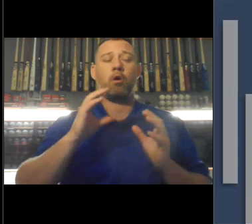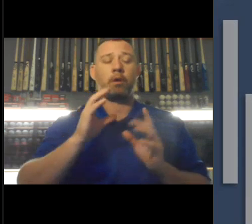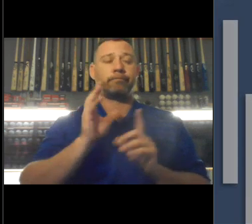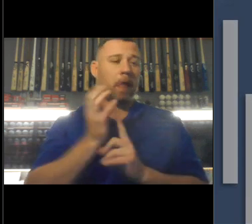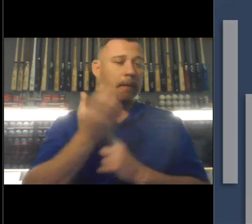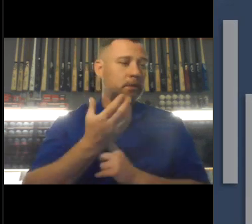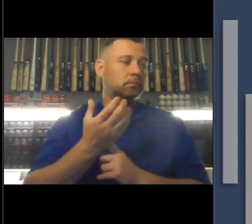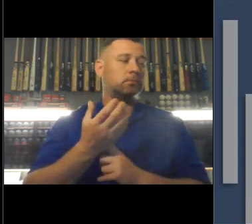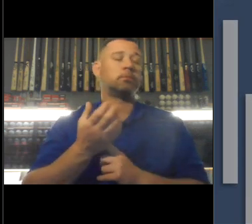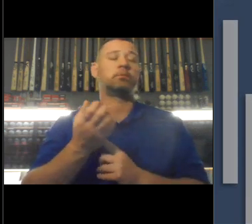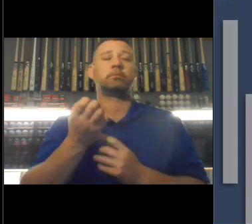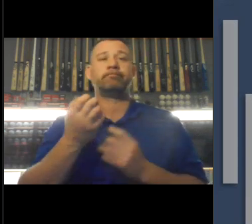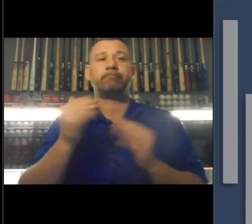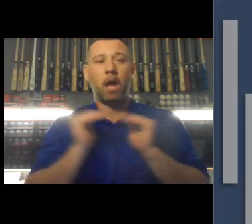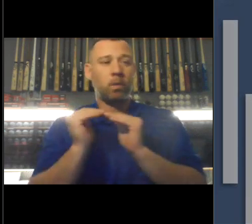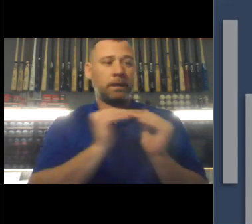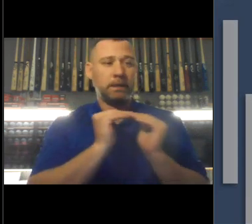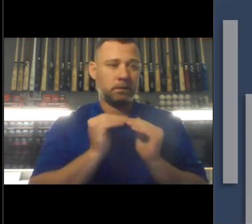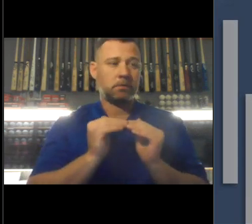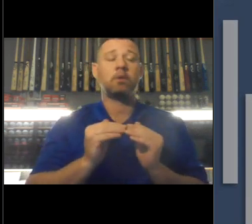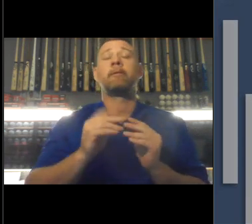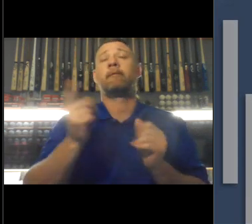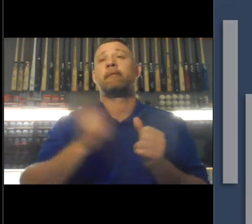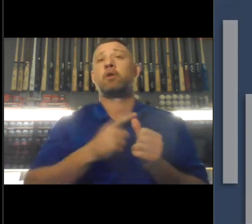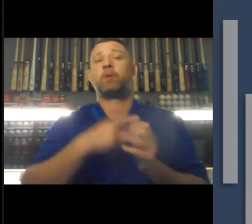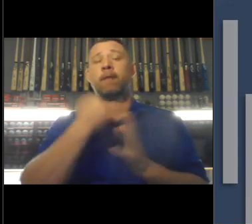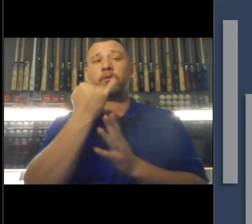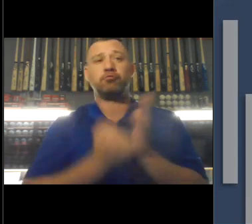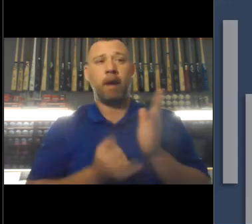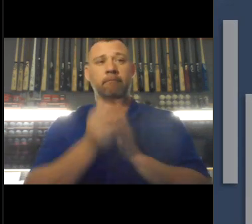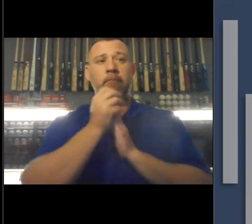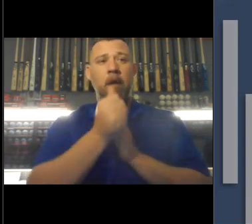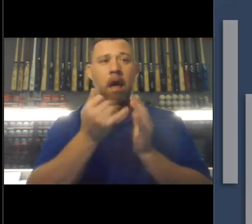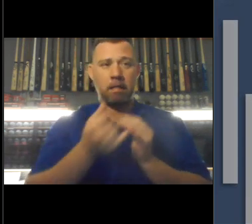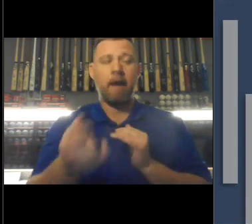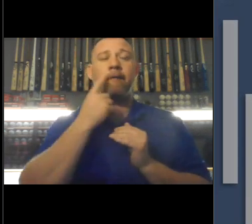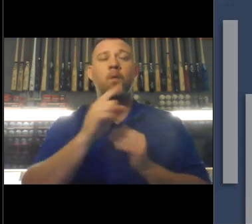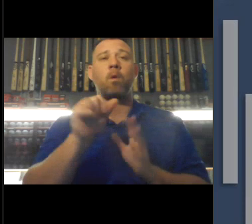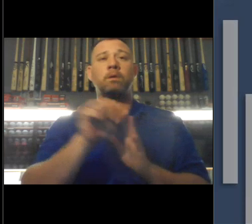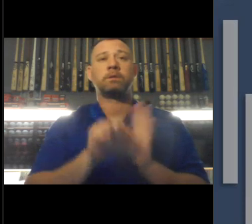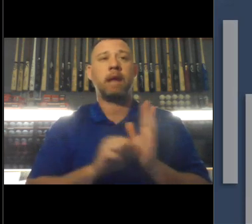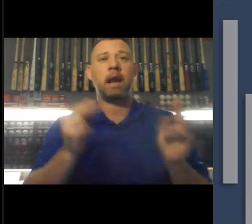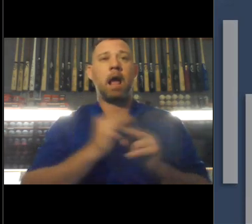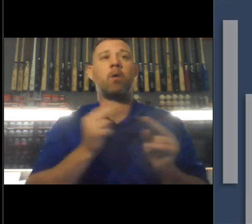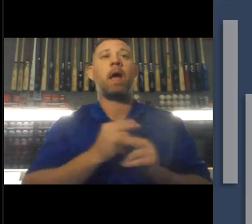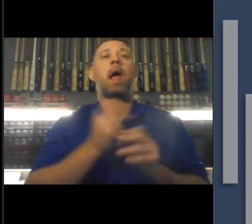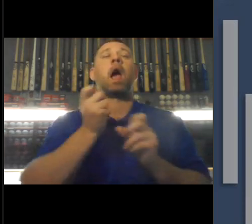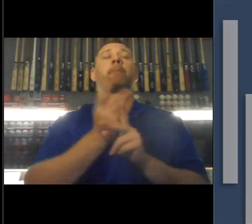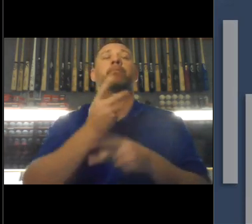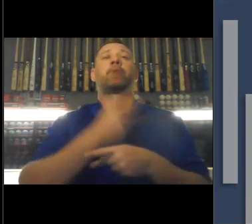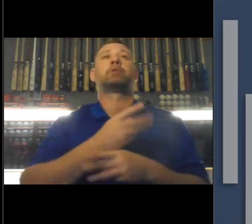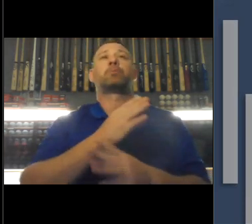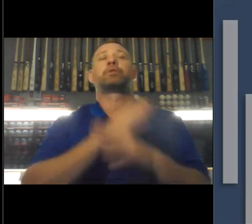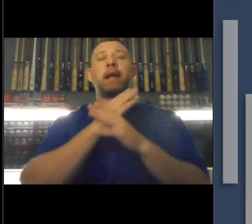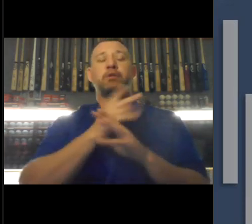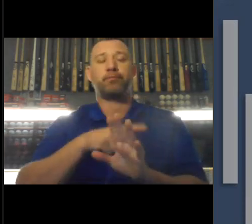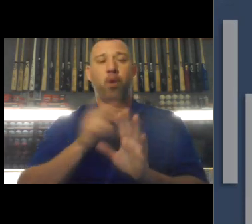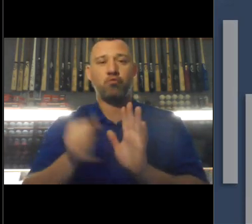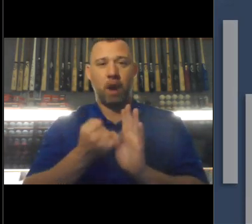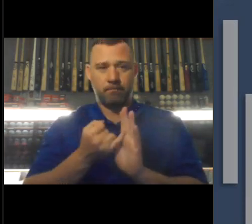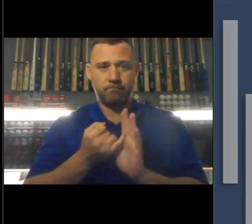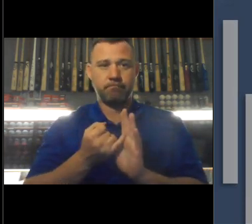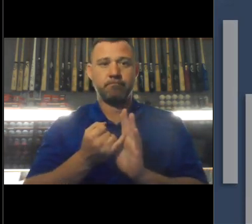programs. First, we have draft guidelines for the State Highway Operation and Protection Program, which, as you know, is our